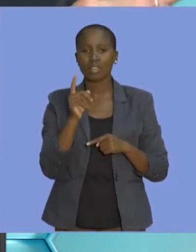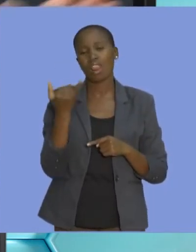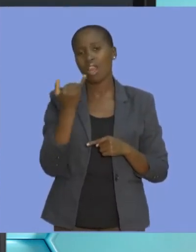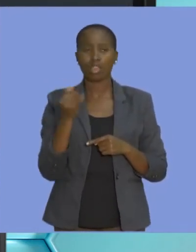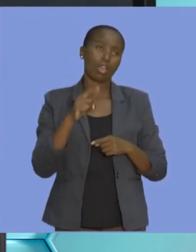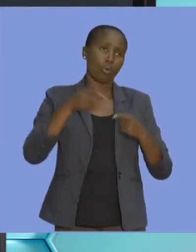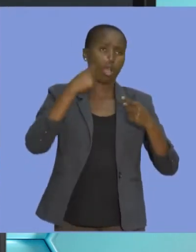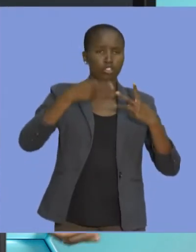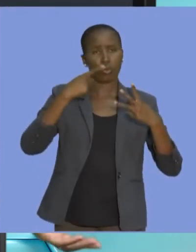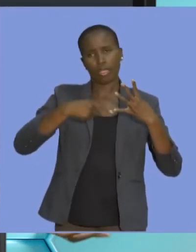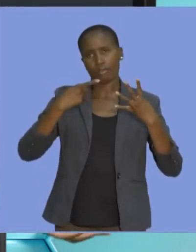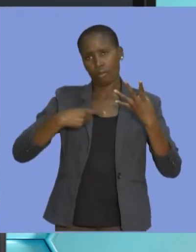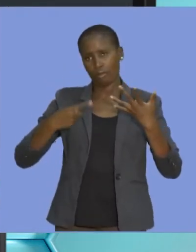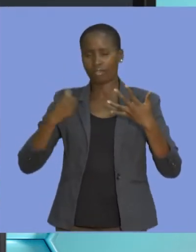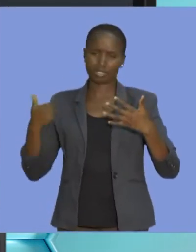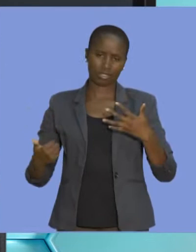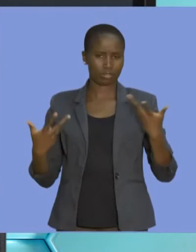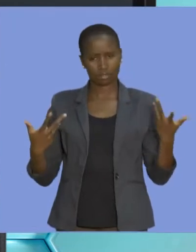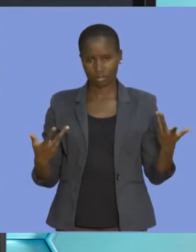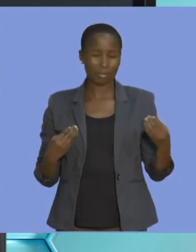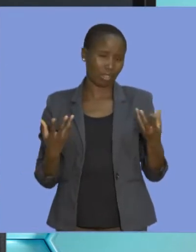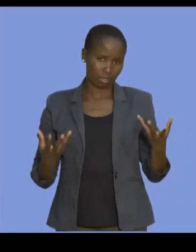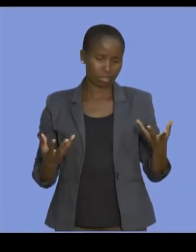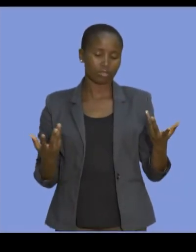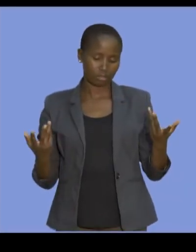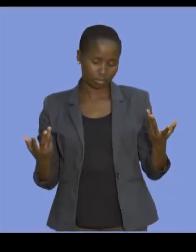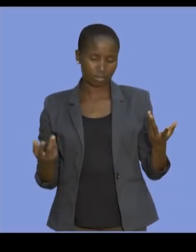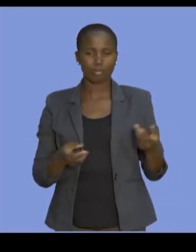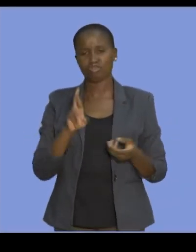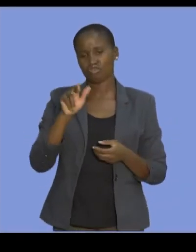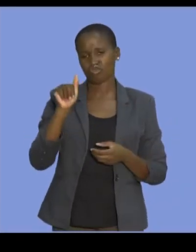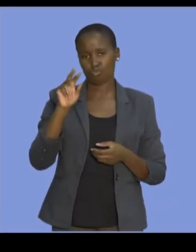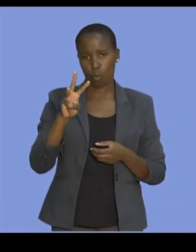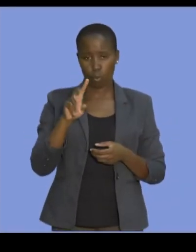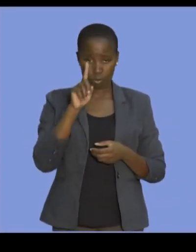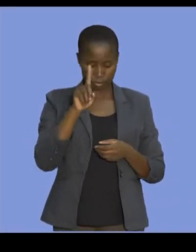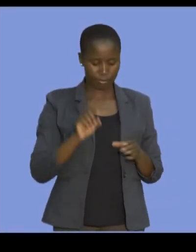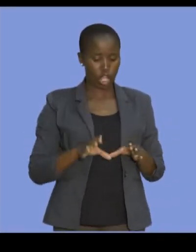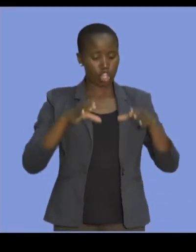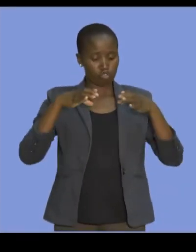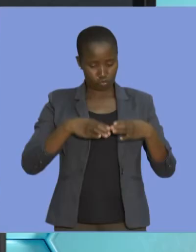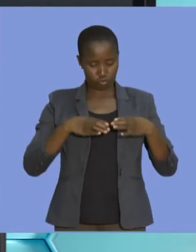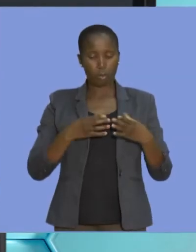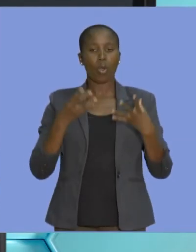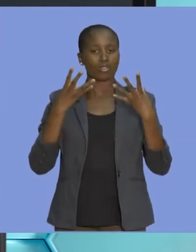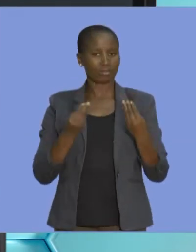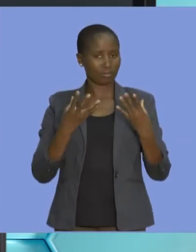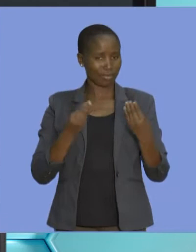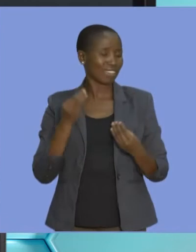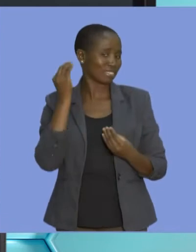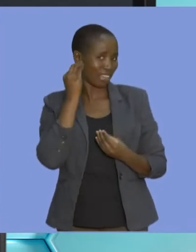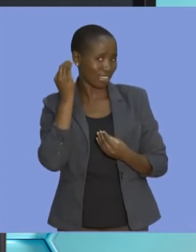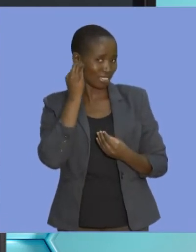5, 6, something like that. That is raw data. But grouped data is when data